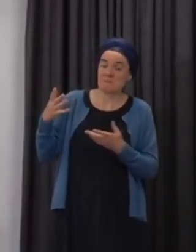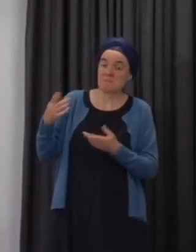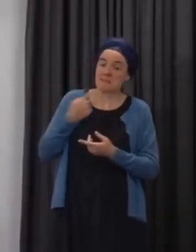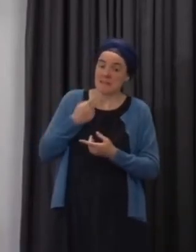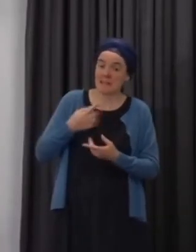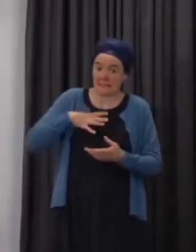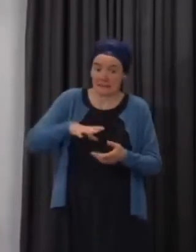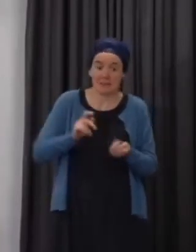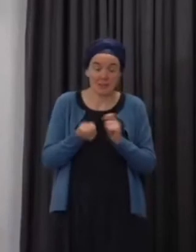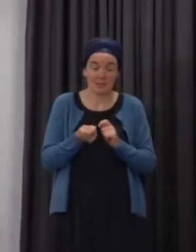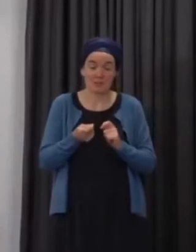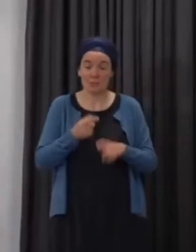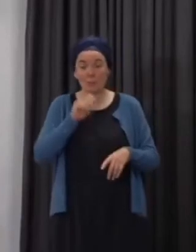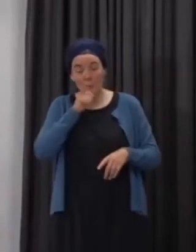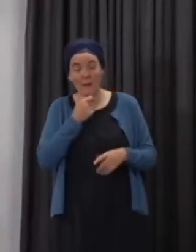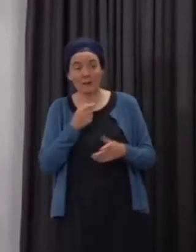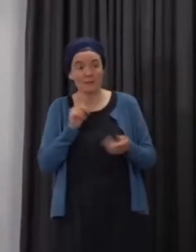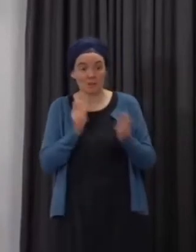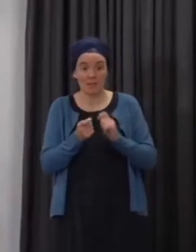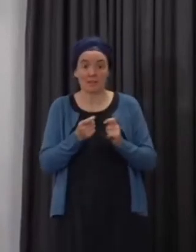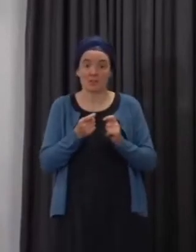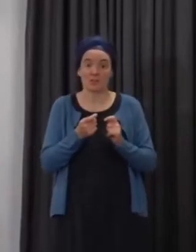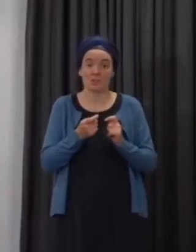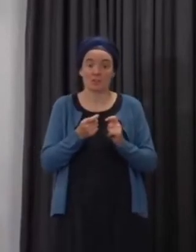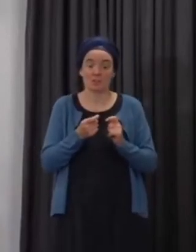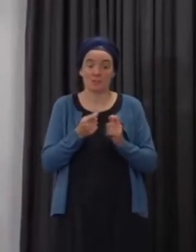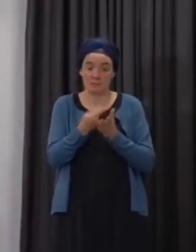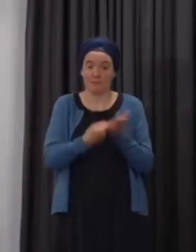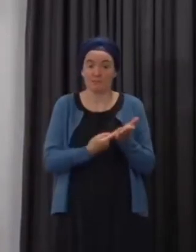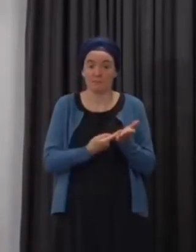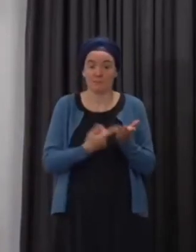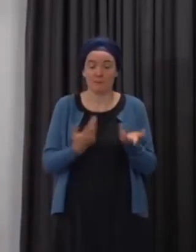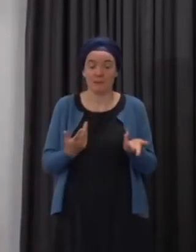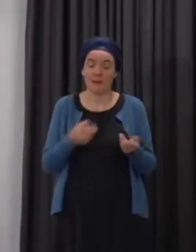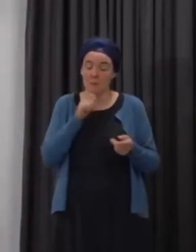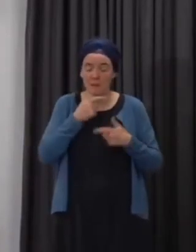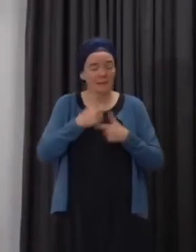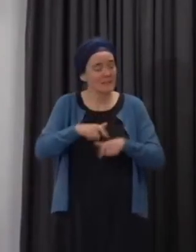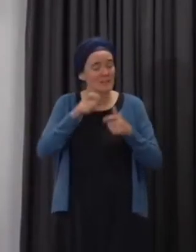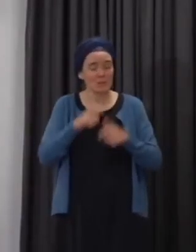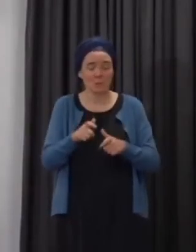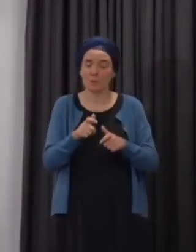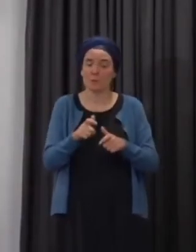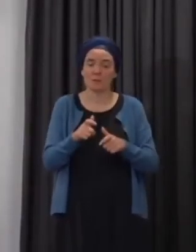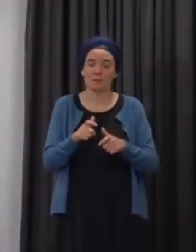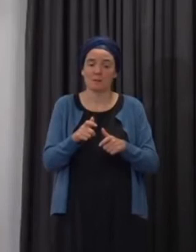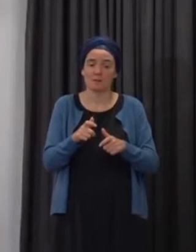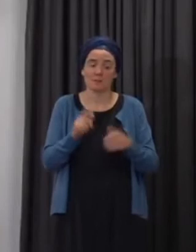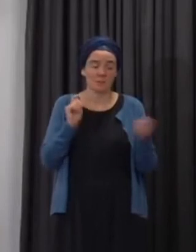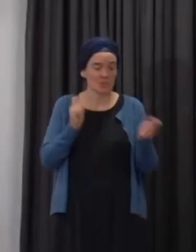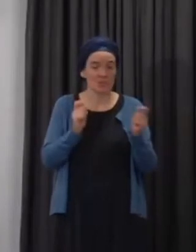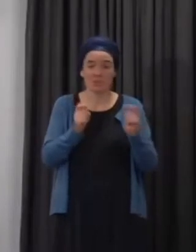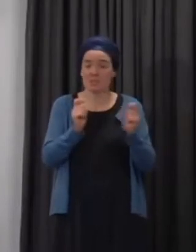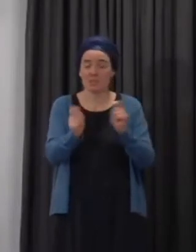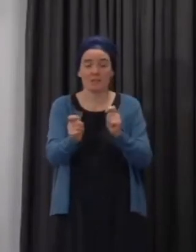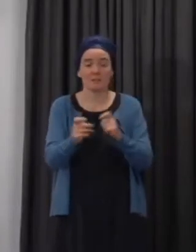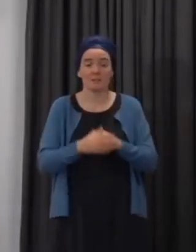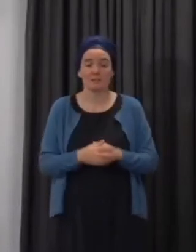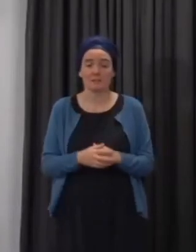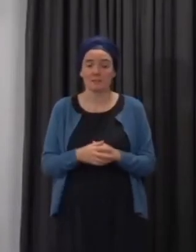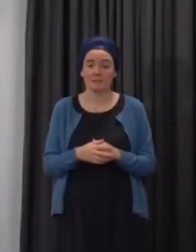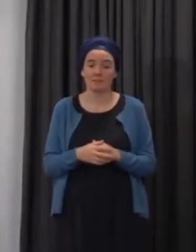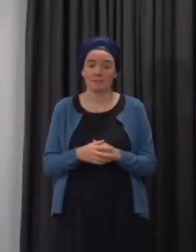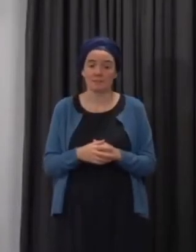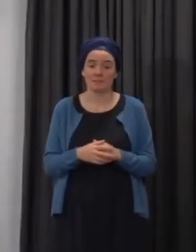We'll continue to learn and continue to change and shift our position. And as I say, I fully expect to be responding to a future